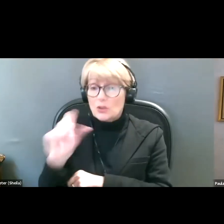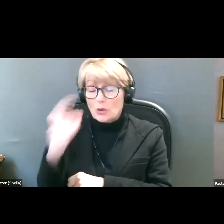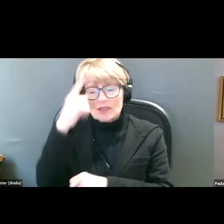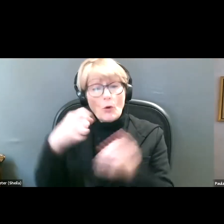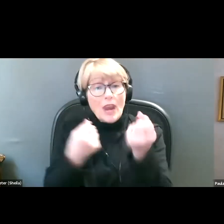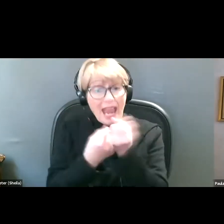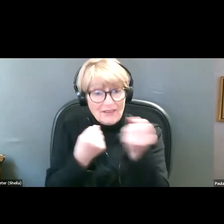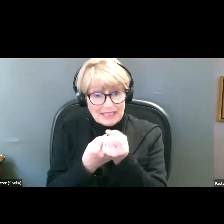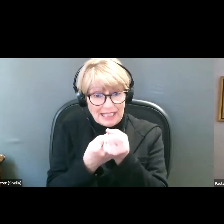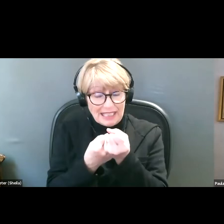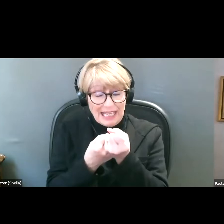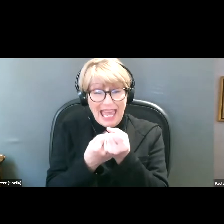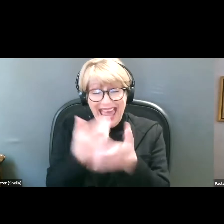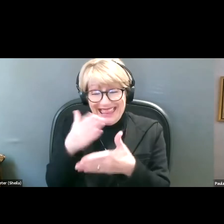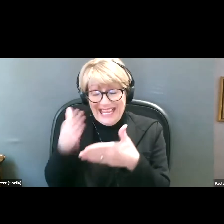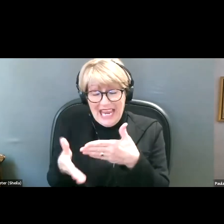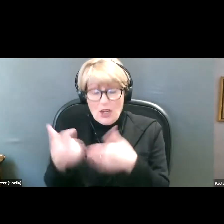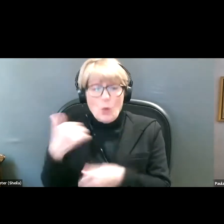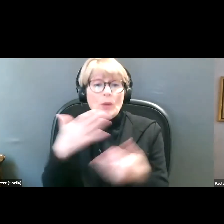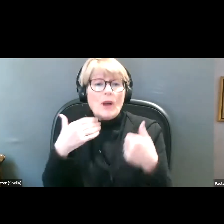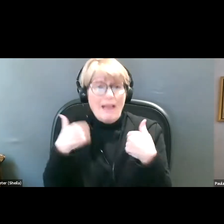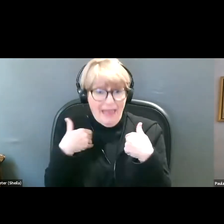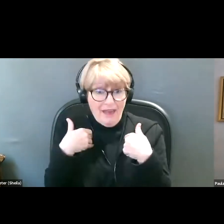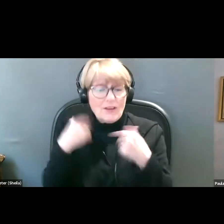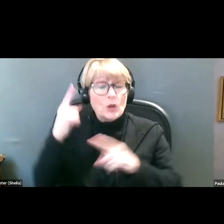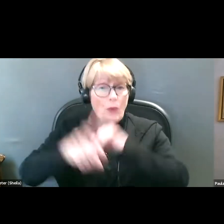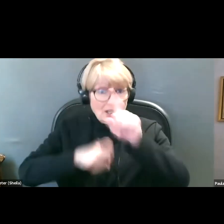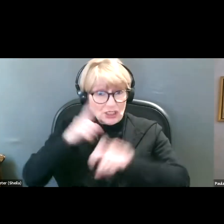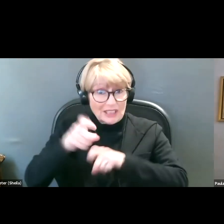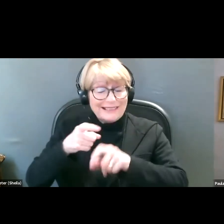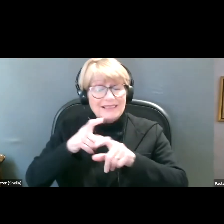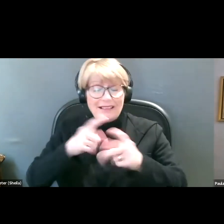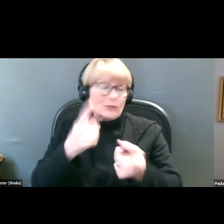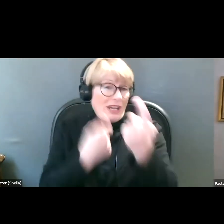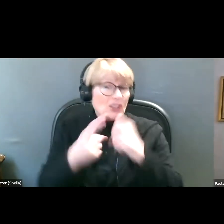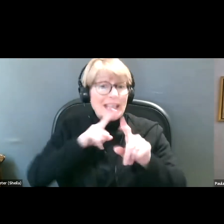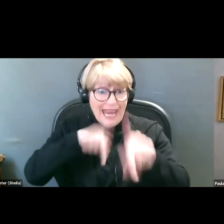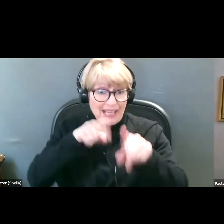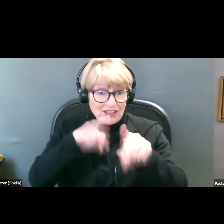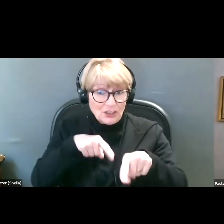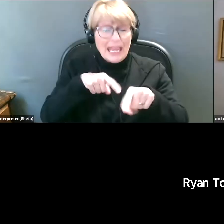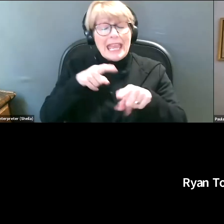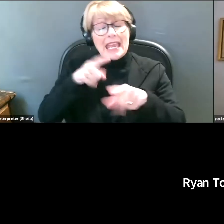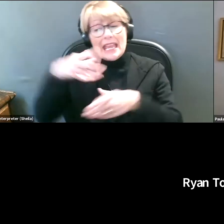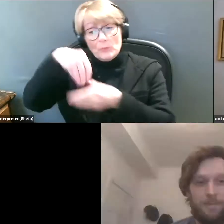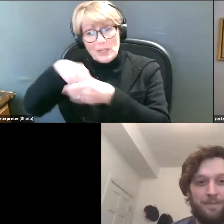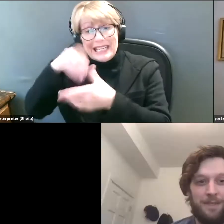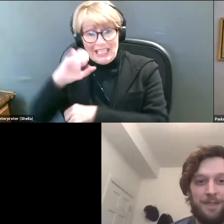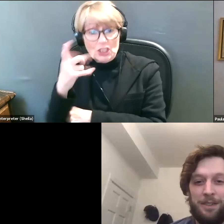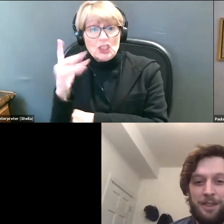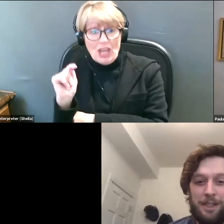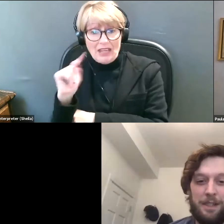will be time for questions at the end, and please put your questions in the chat. Go ahead. Ryan, will you please